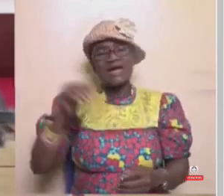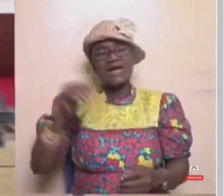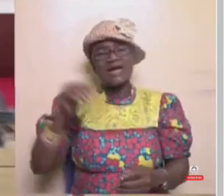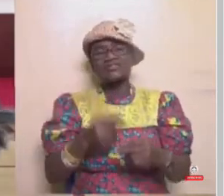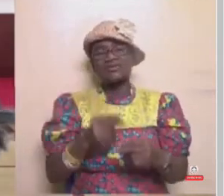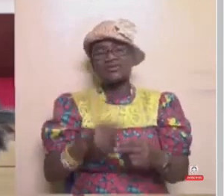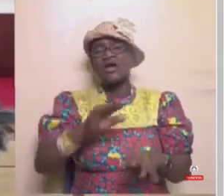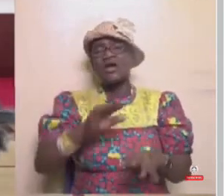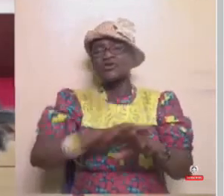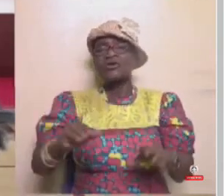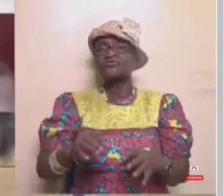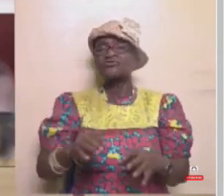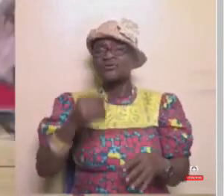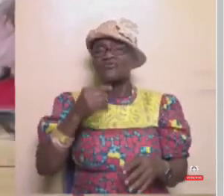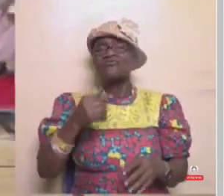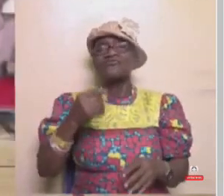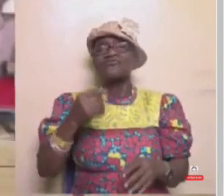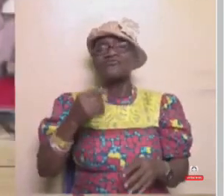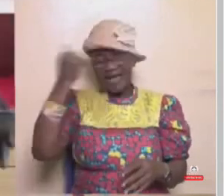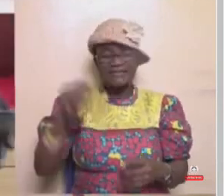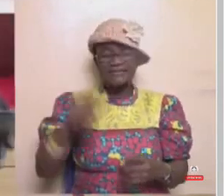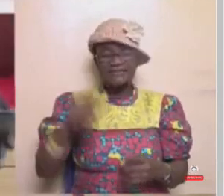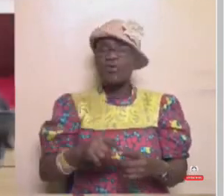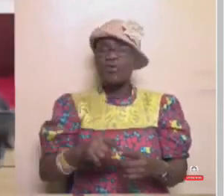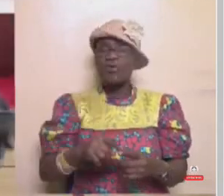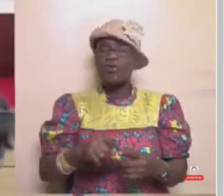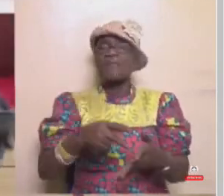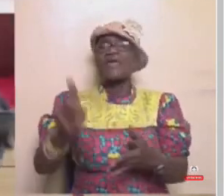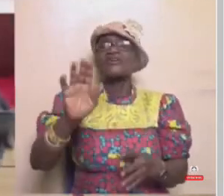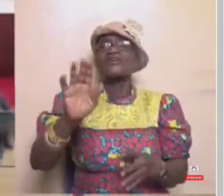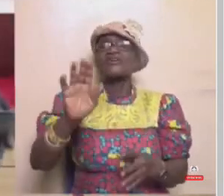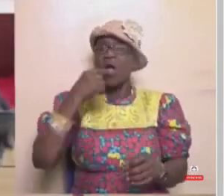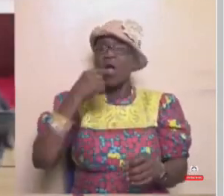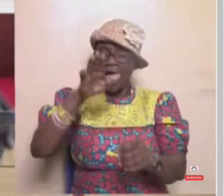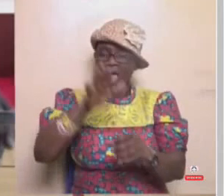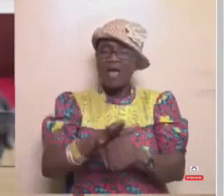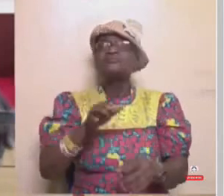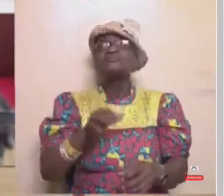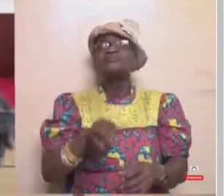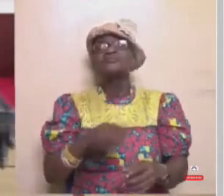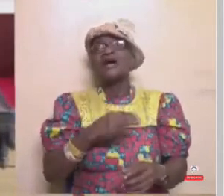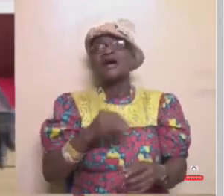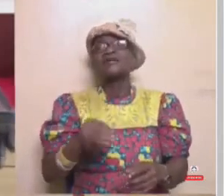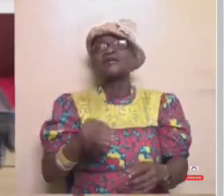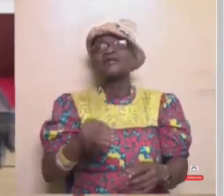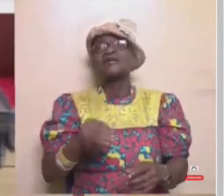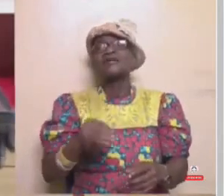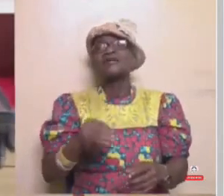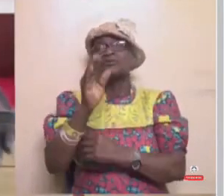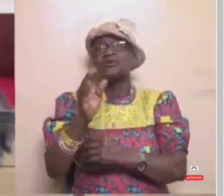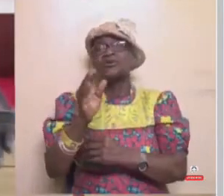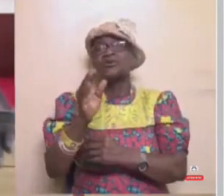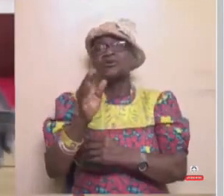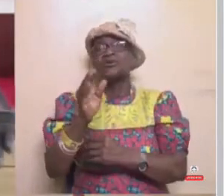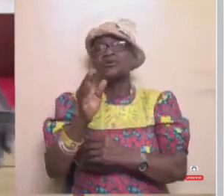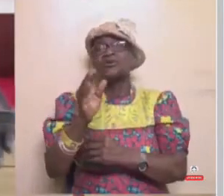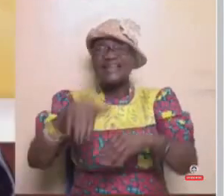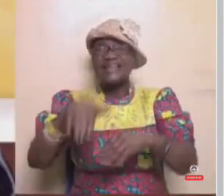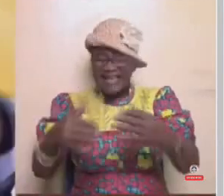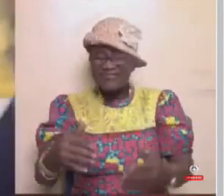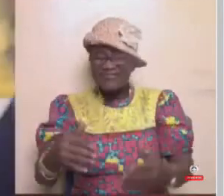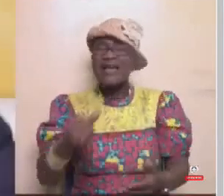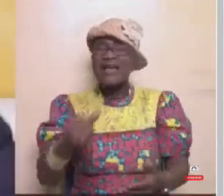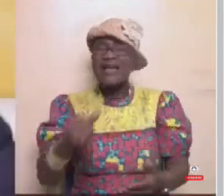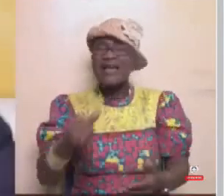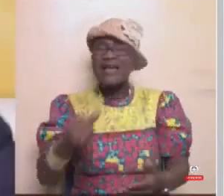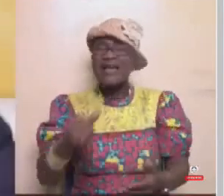vow unto God. Jephthah made the vow, and God gave him victory over his enemy. Some people are